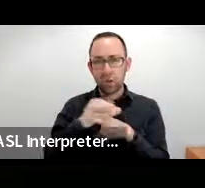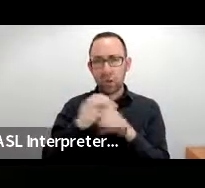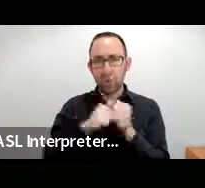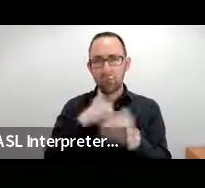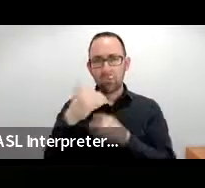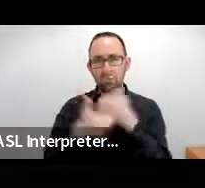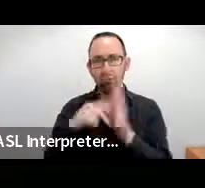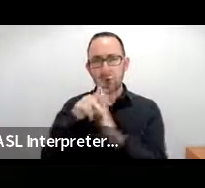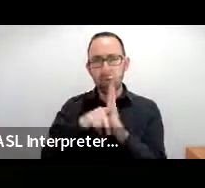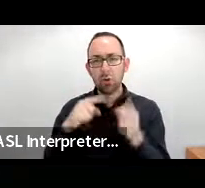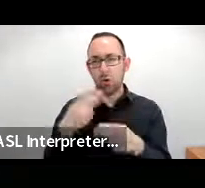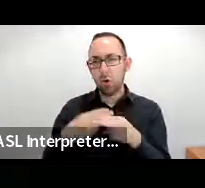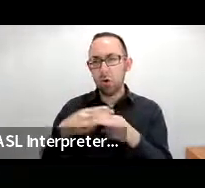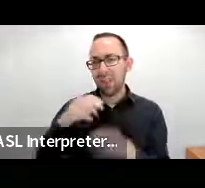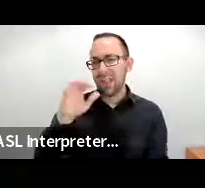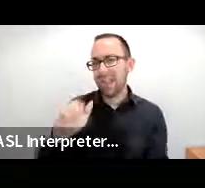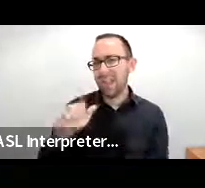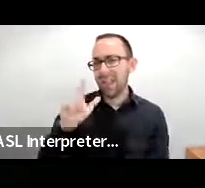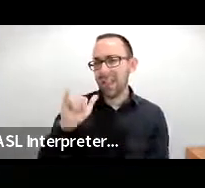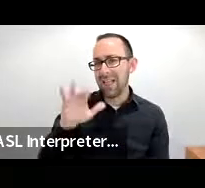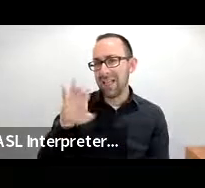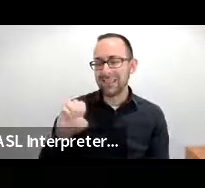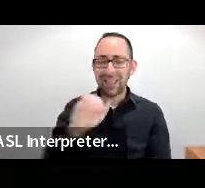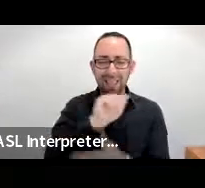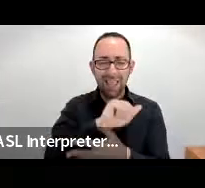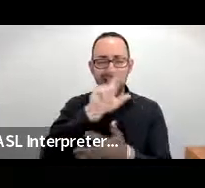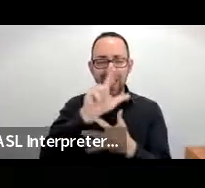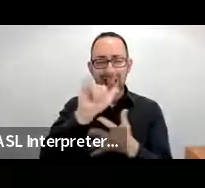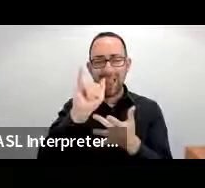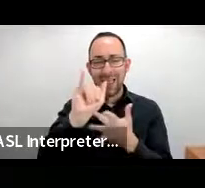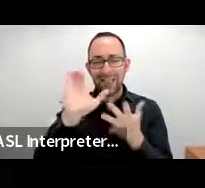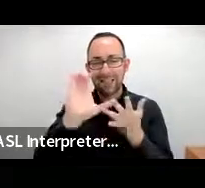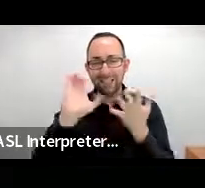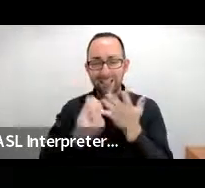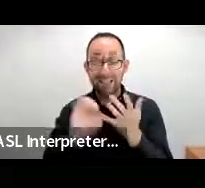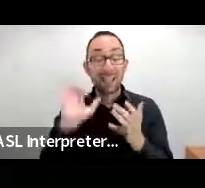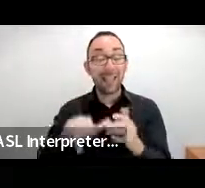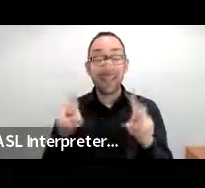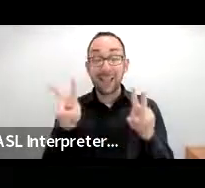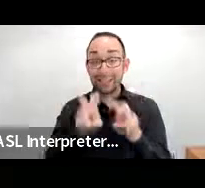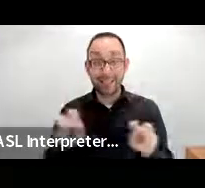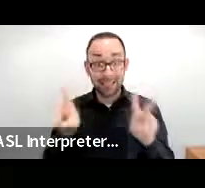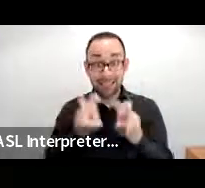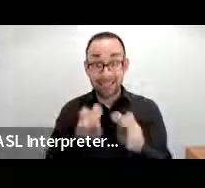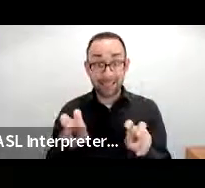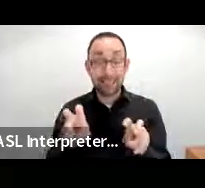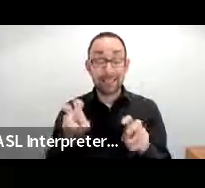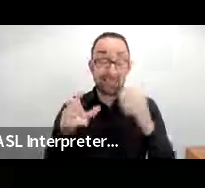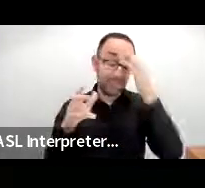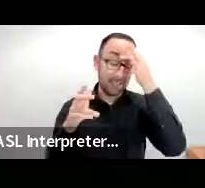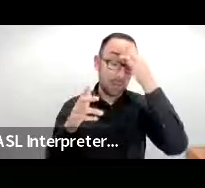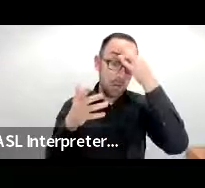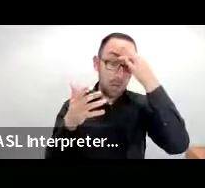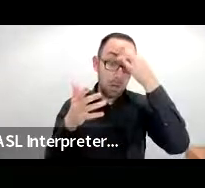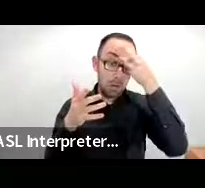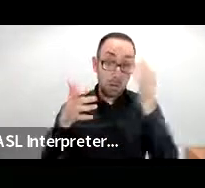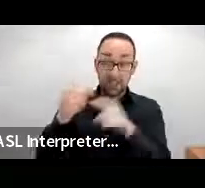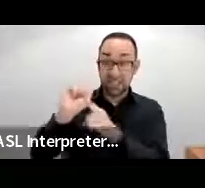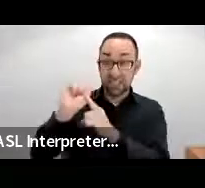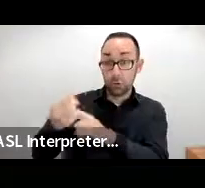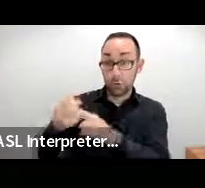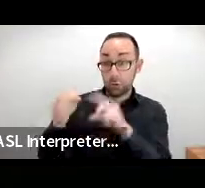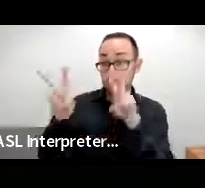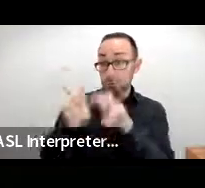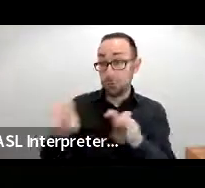called ALICE, A-L-I-C-E, and is about assessing assessing a situation